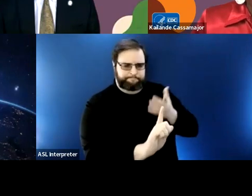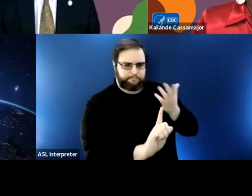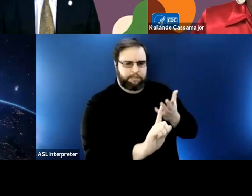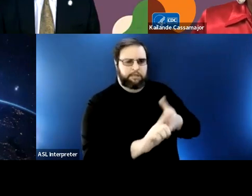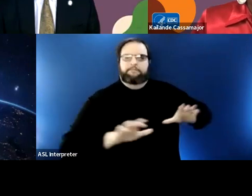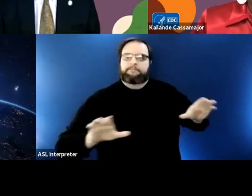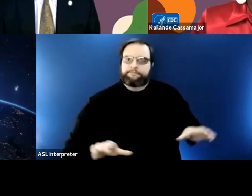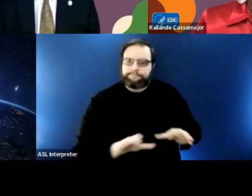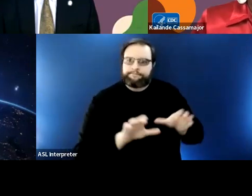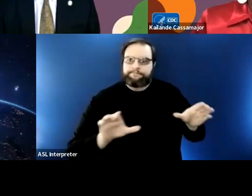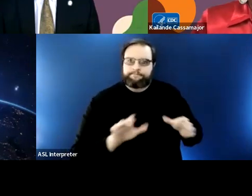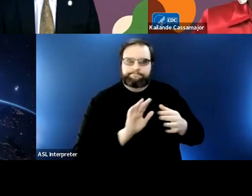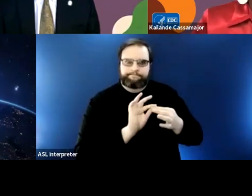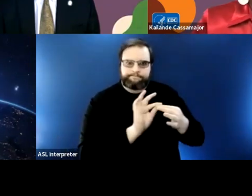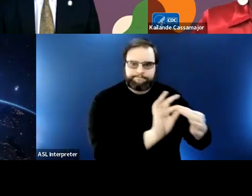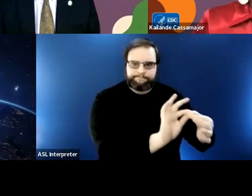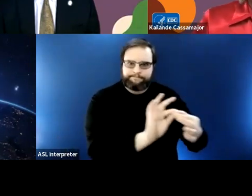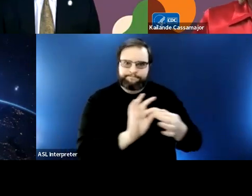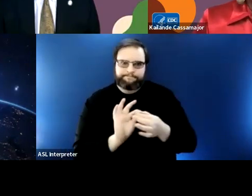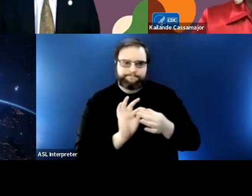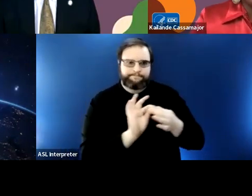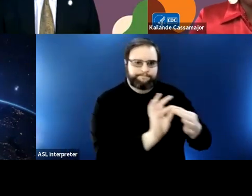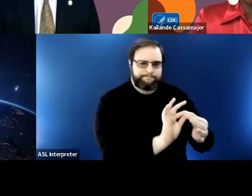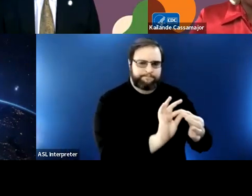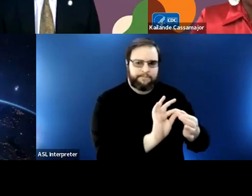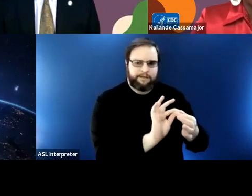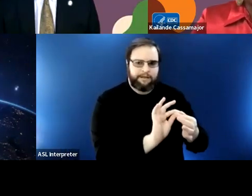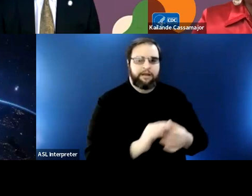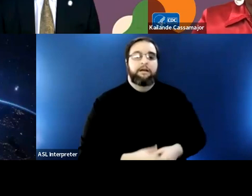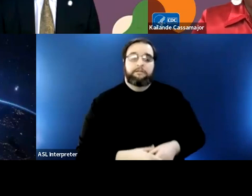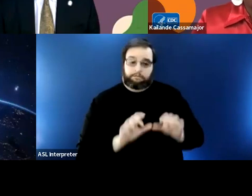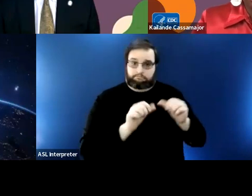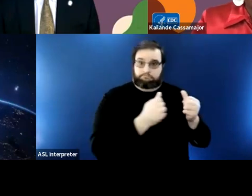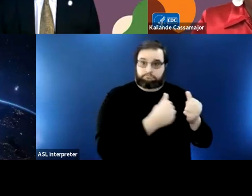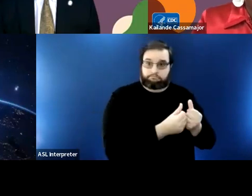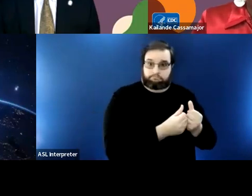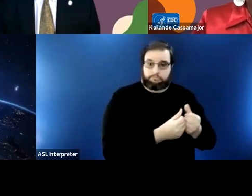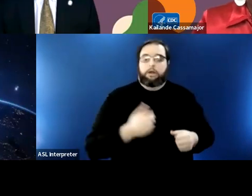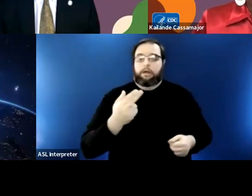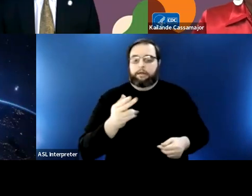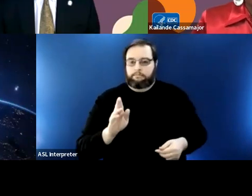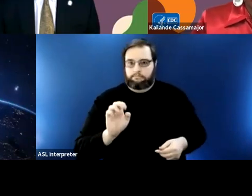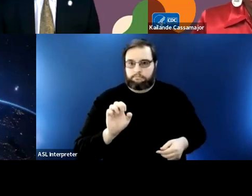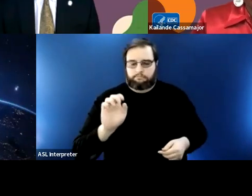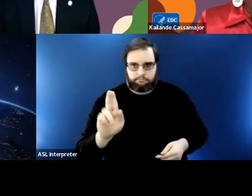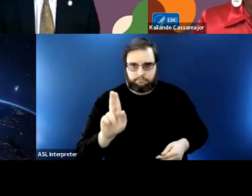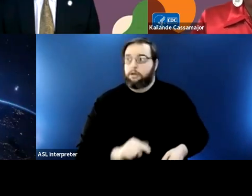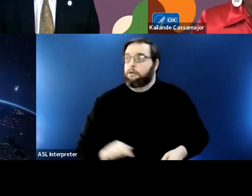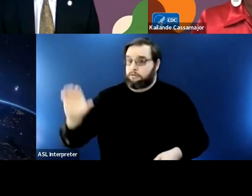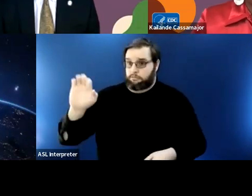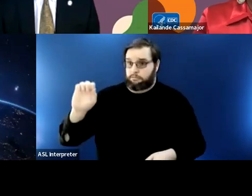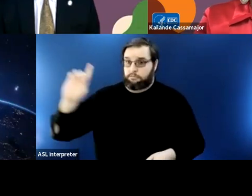nurturing the relationships that HBCUs also particularly have to the people that they serve, and